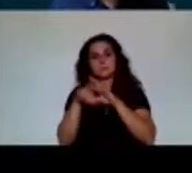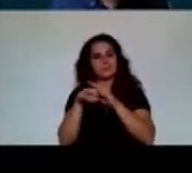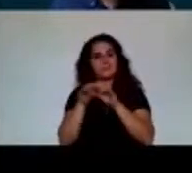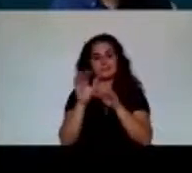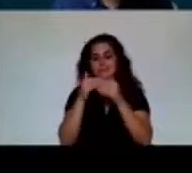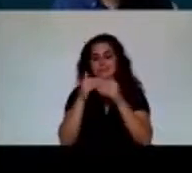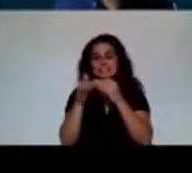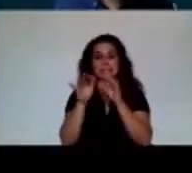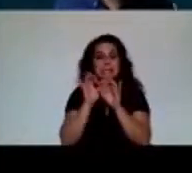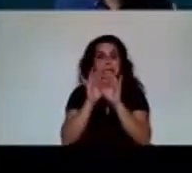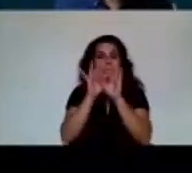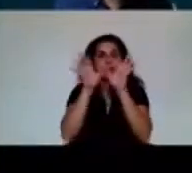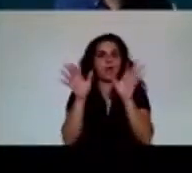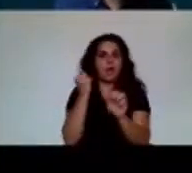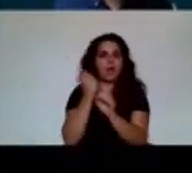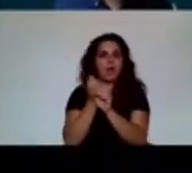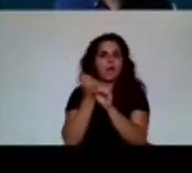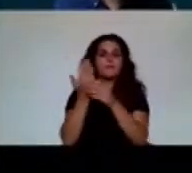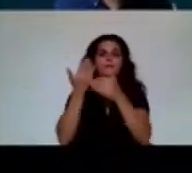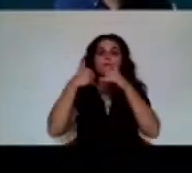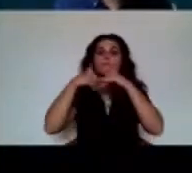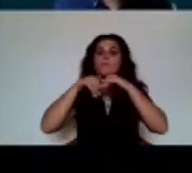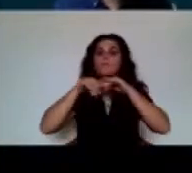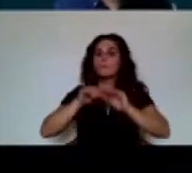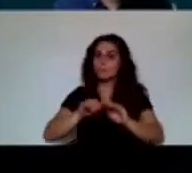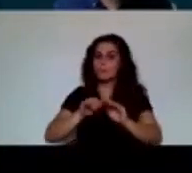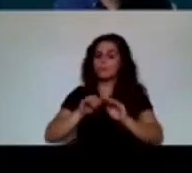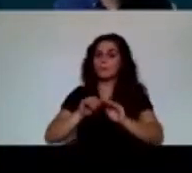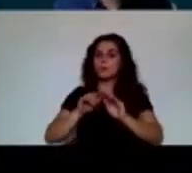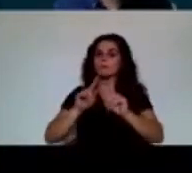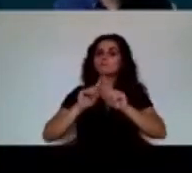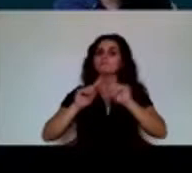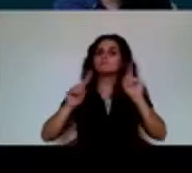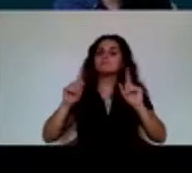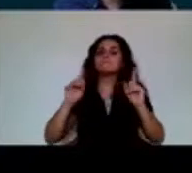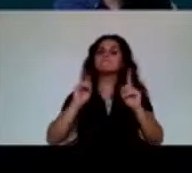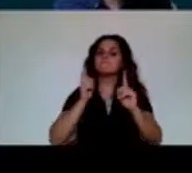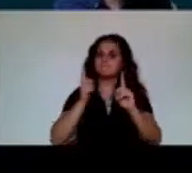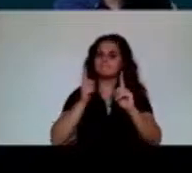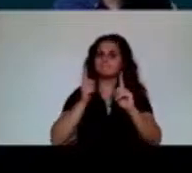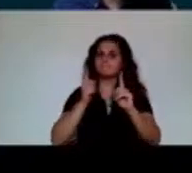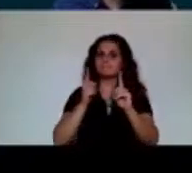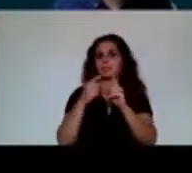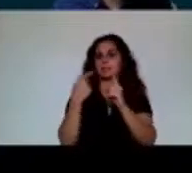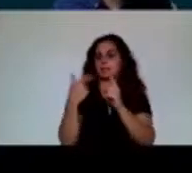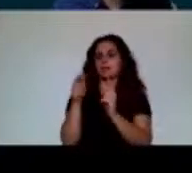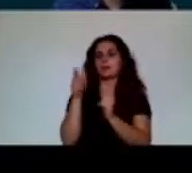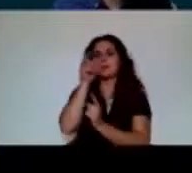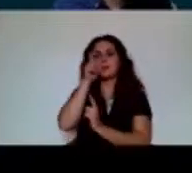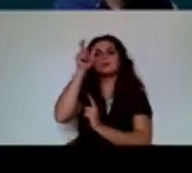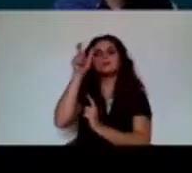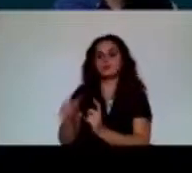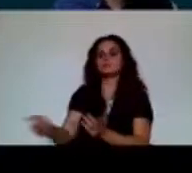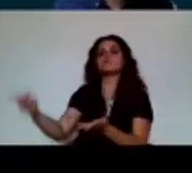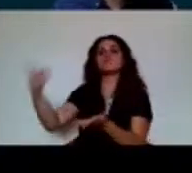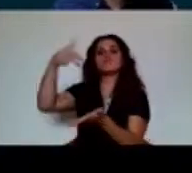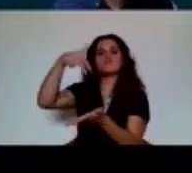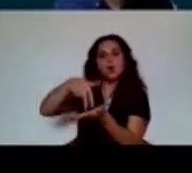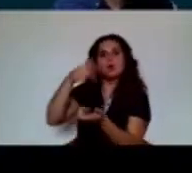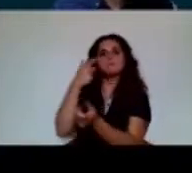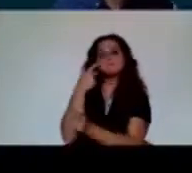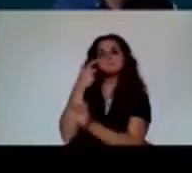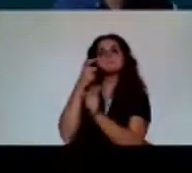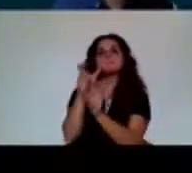exact task, but this time with the experimenter, so a white experimenter, present and monitoring